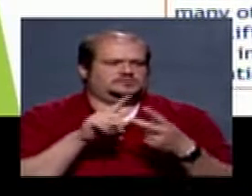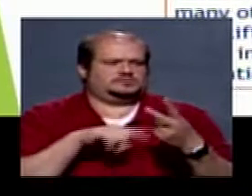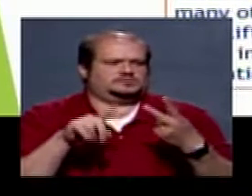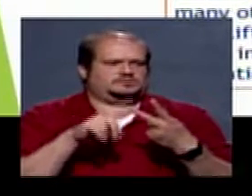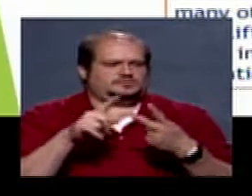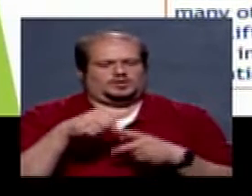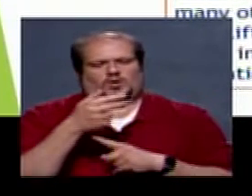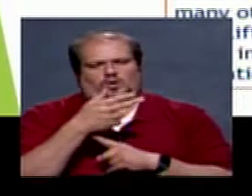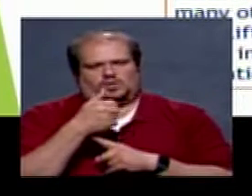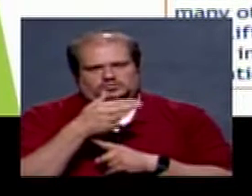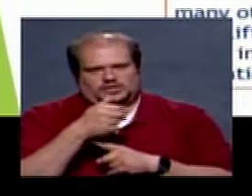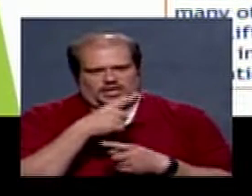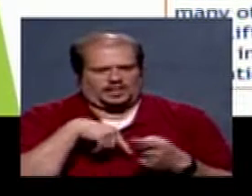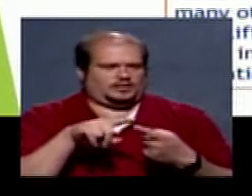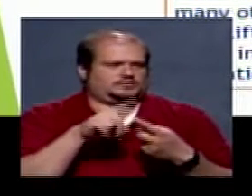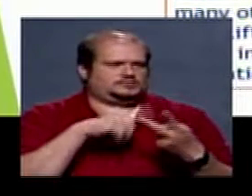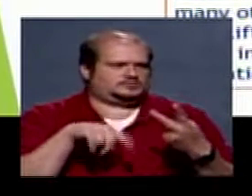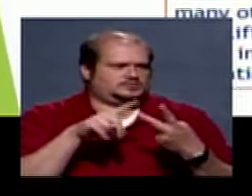been